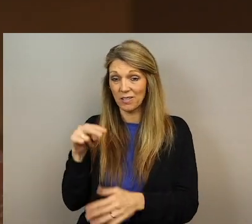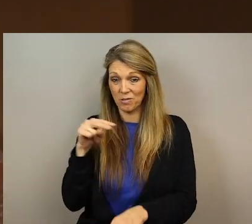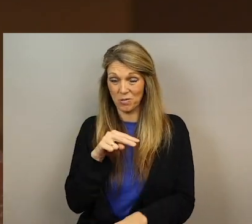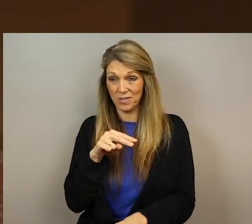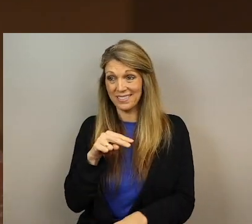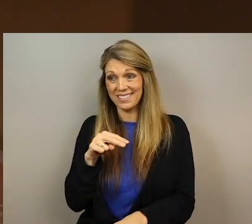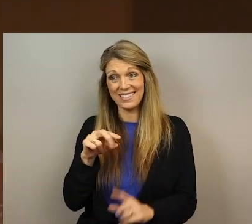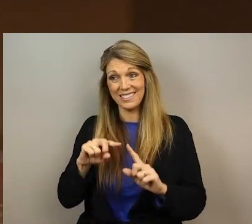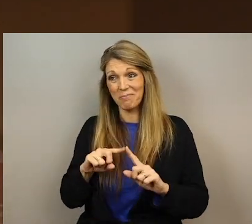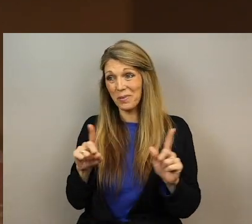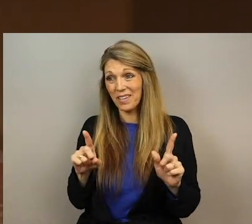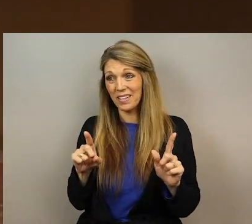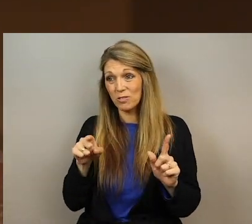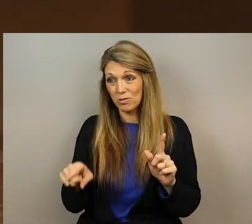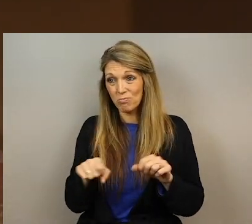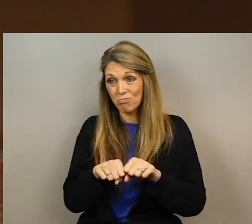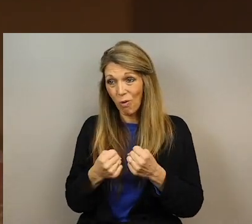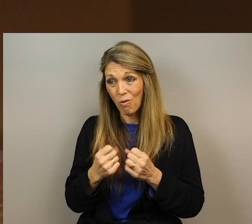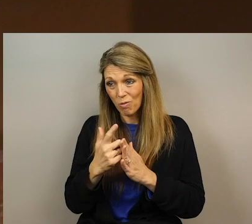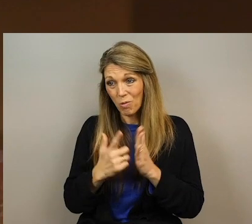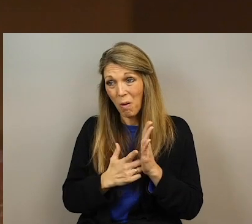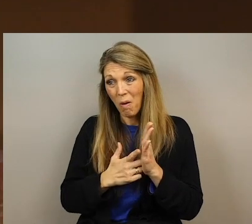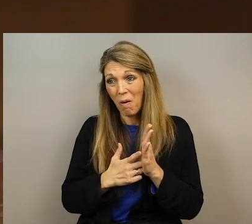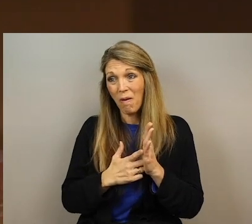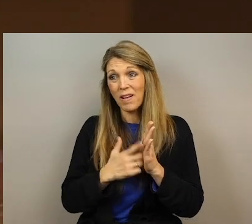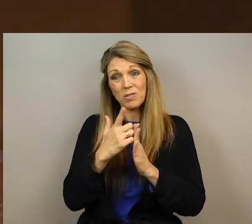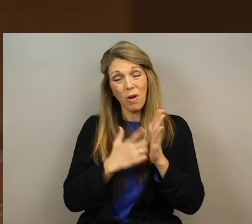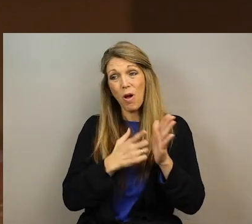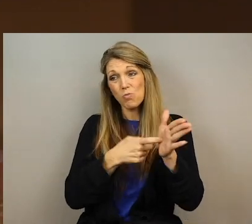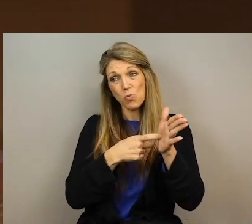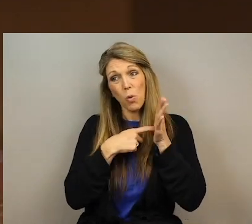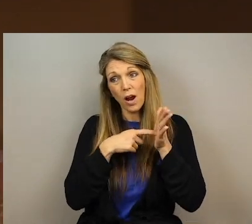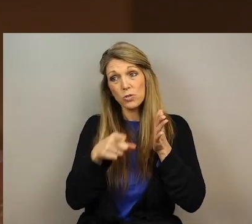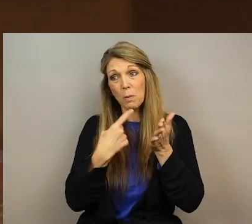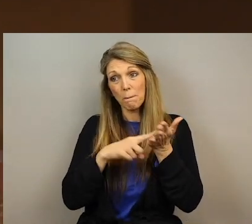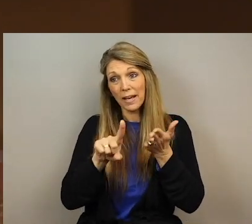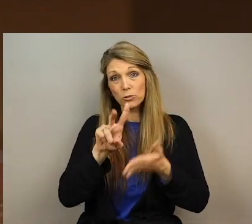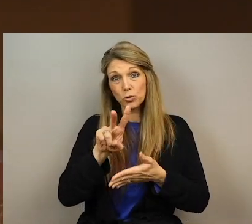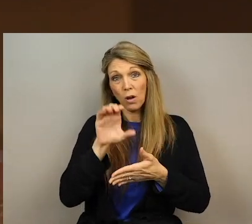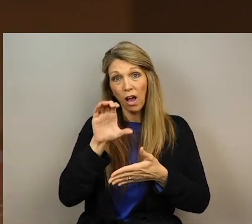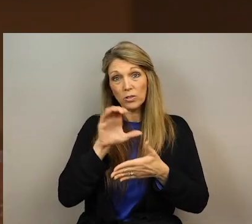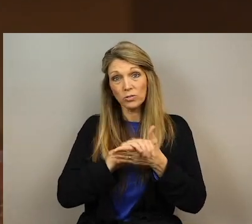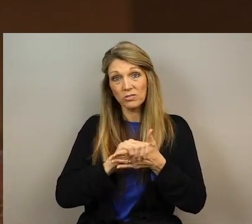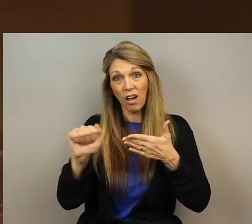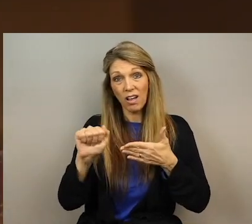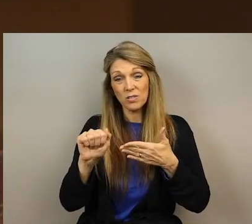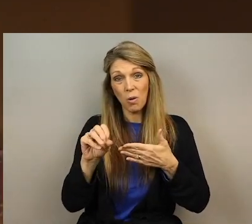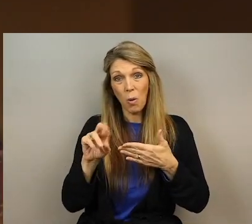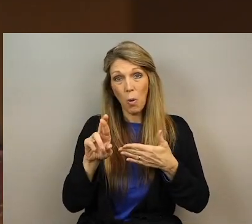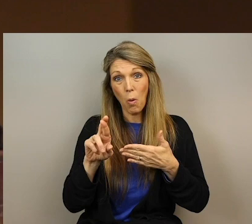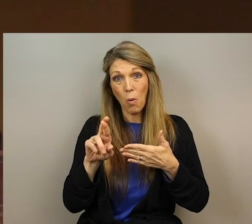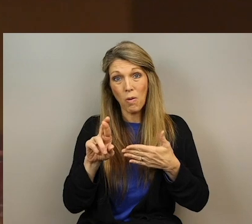and says, "But ma'am, you have broken the law, and the law requires that you pay $200 or pay for